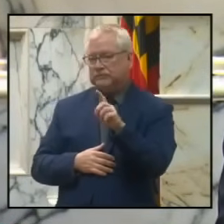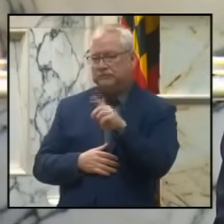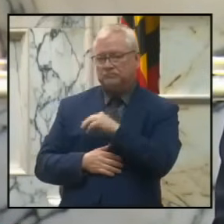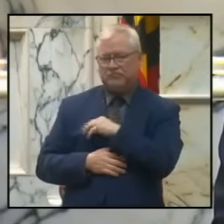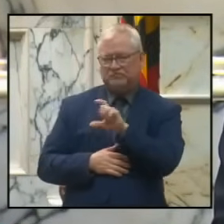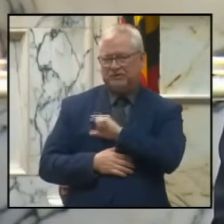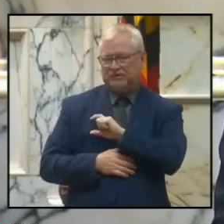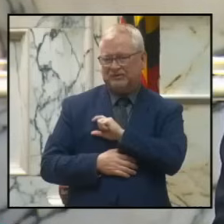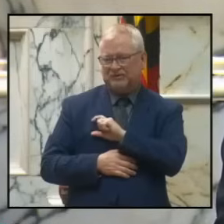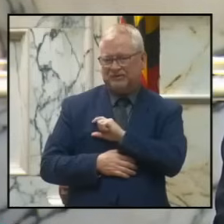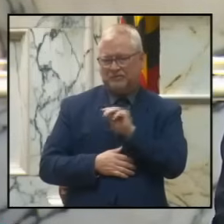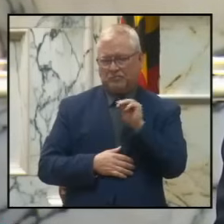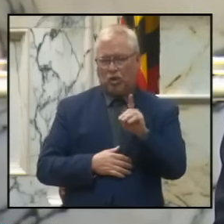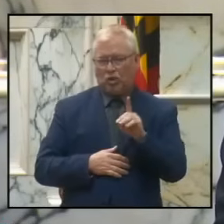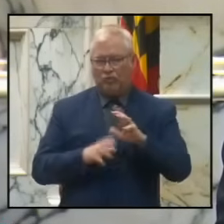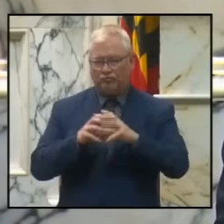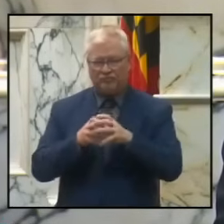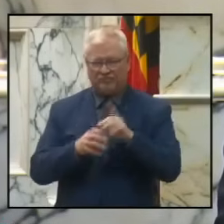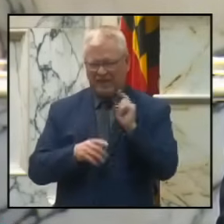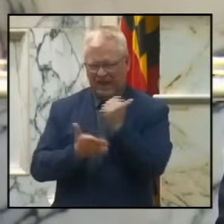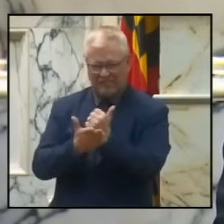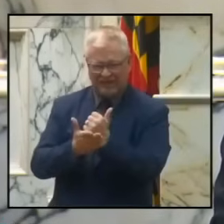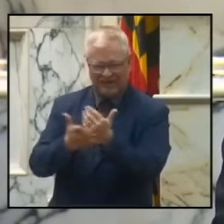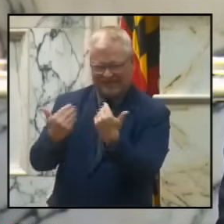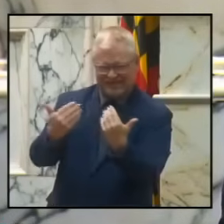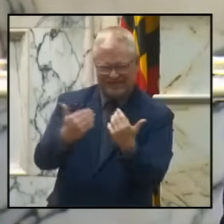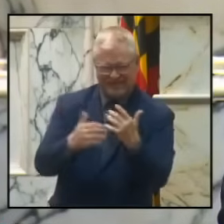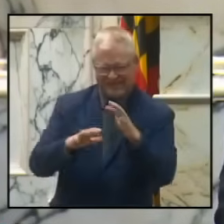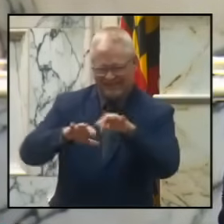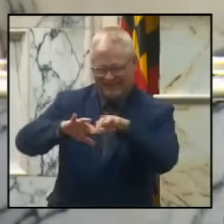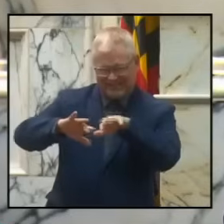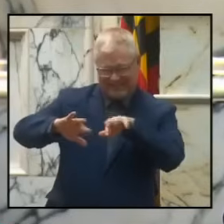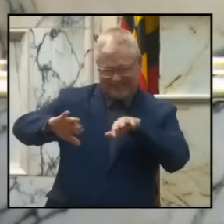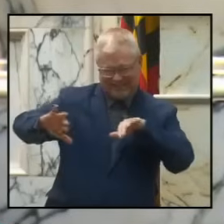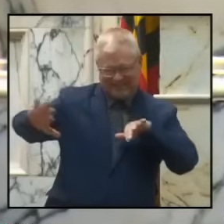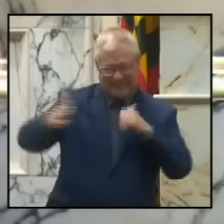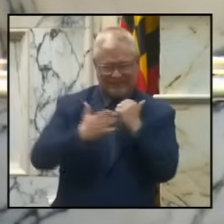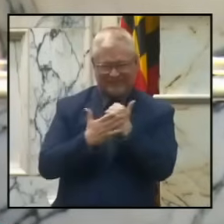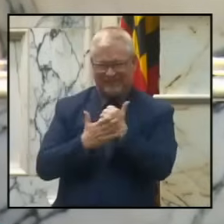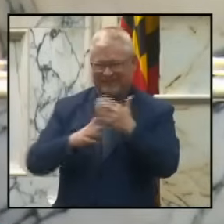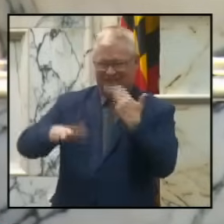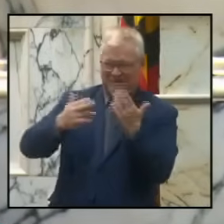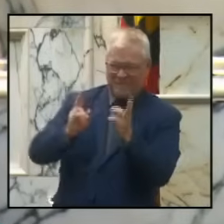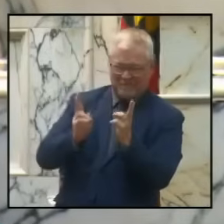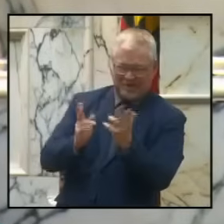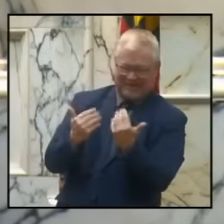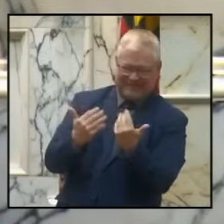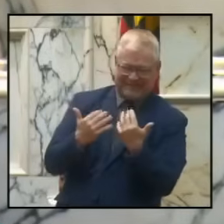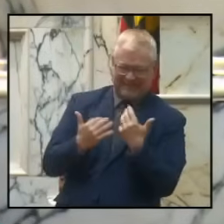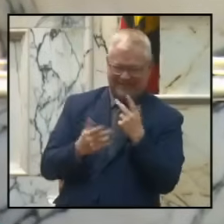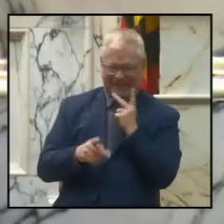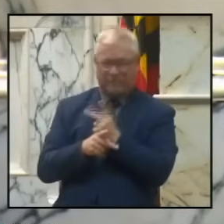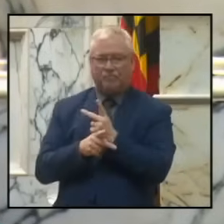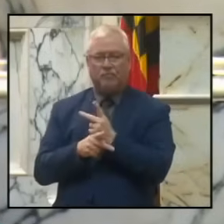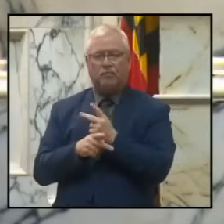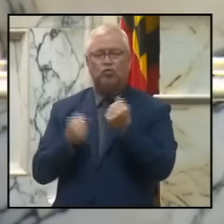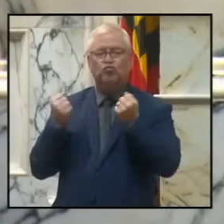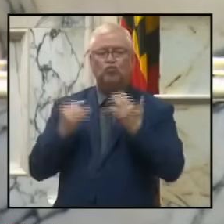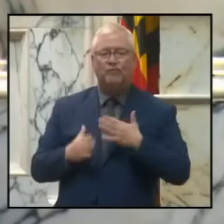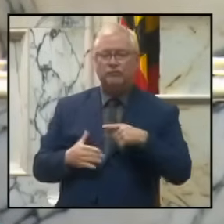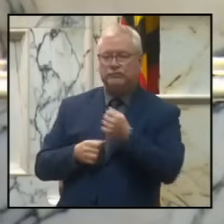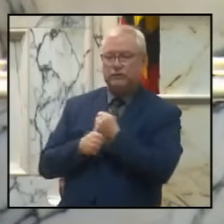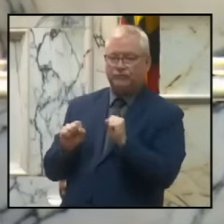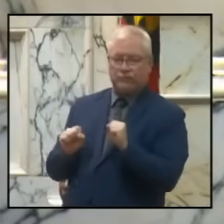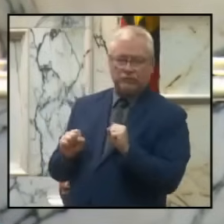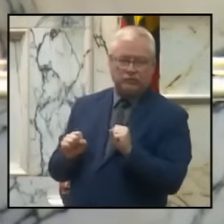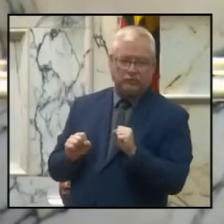to rescue those in trouble and who cleared the bridge to keep drivers from meeting a fatal